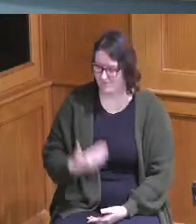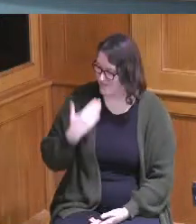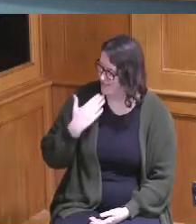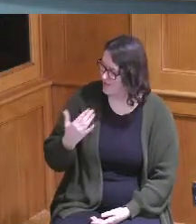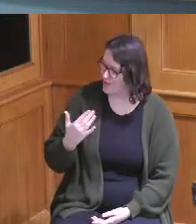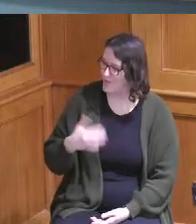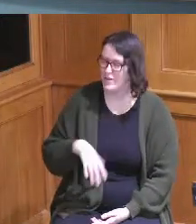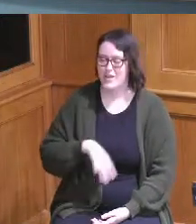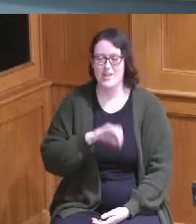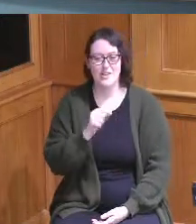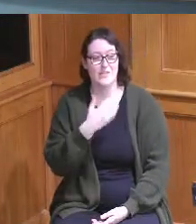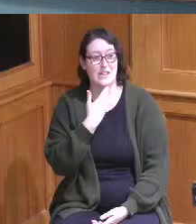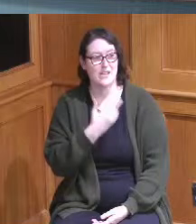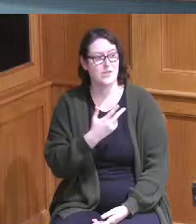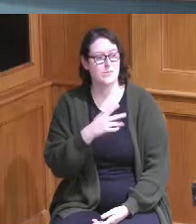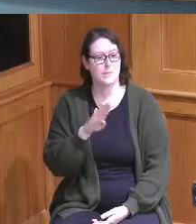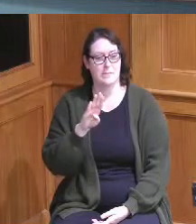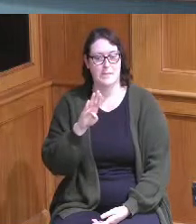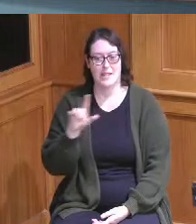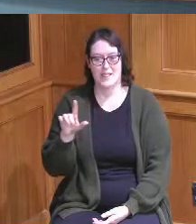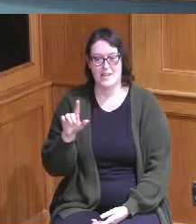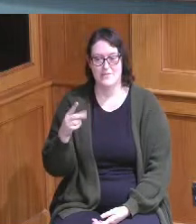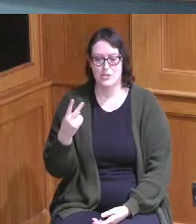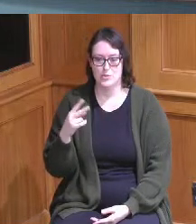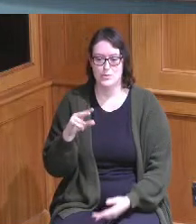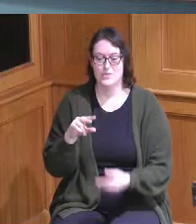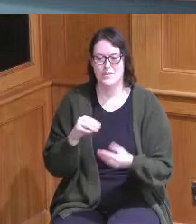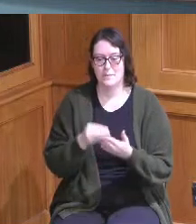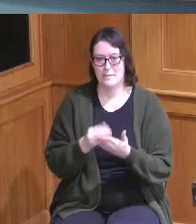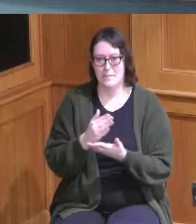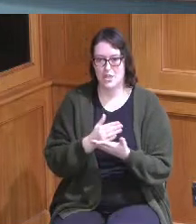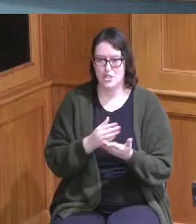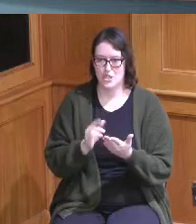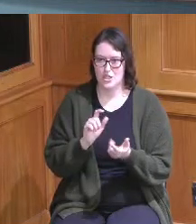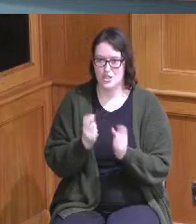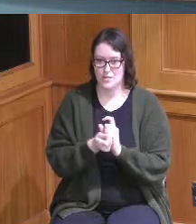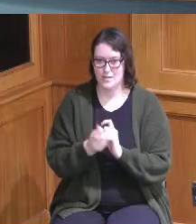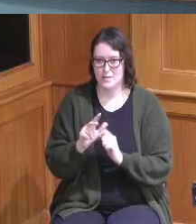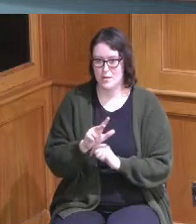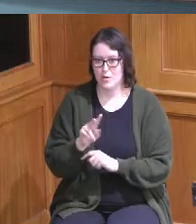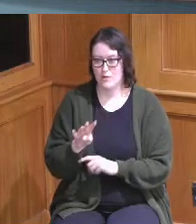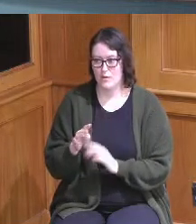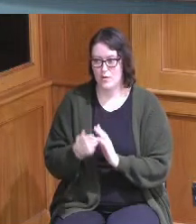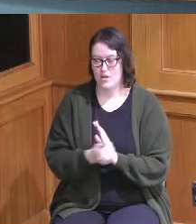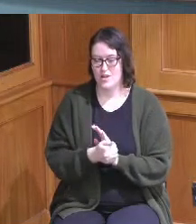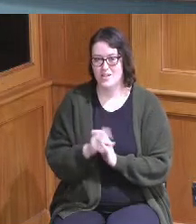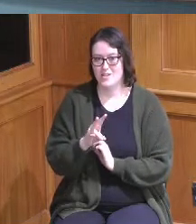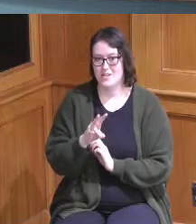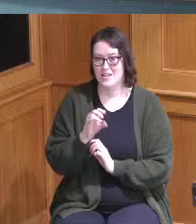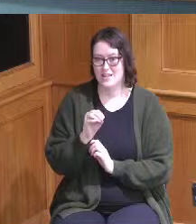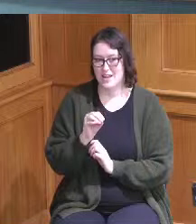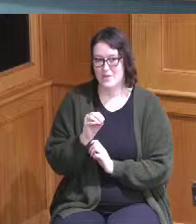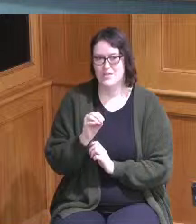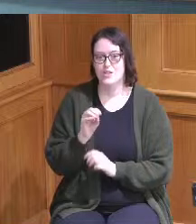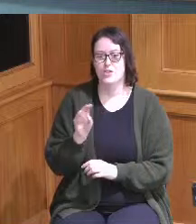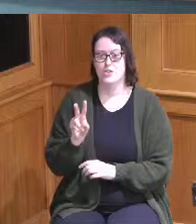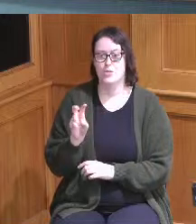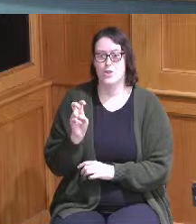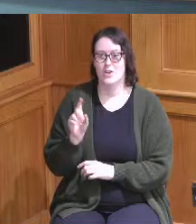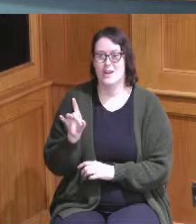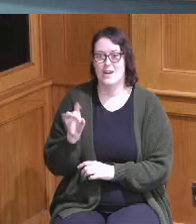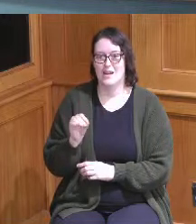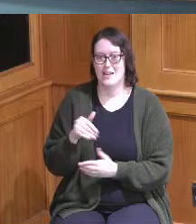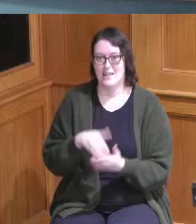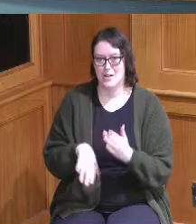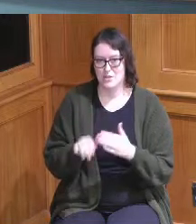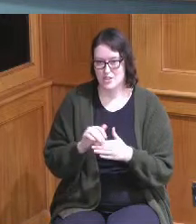you, Commissioners. By leave 2 is a budget adjustment number 34. This relates to a $70,280 transfer within